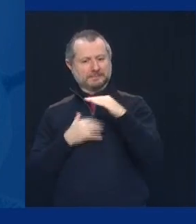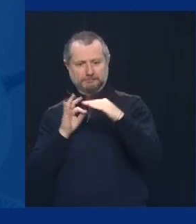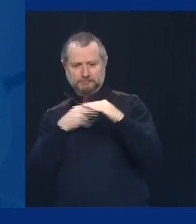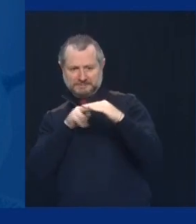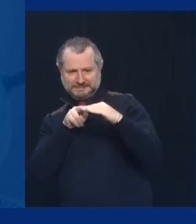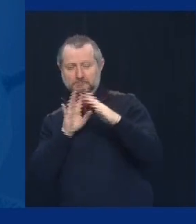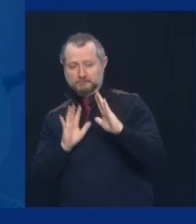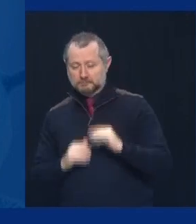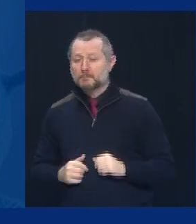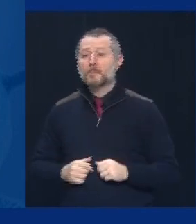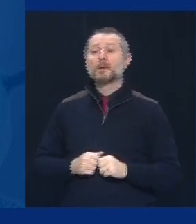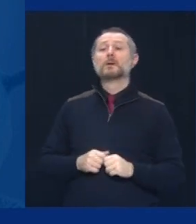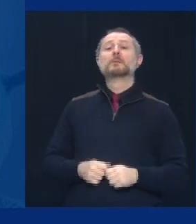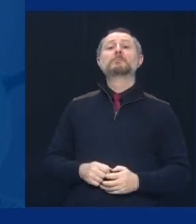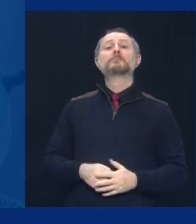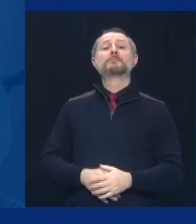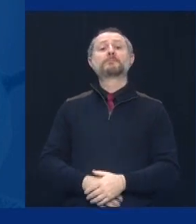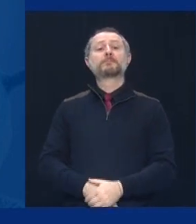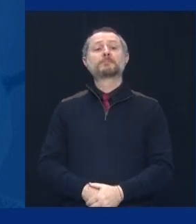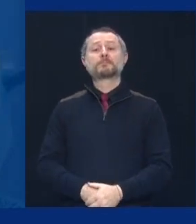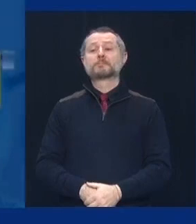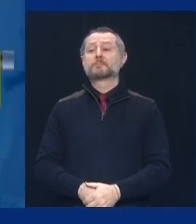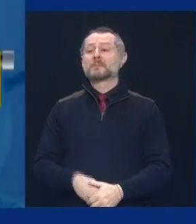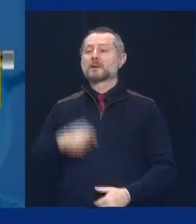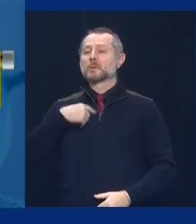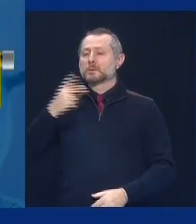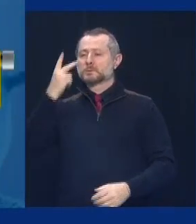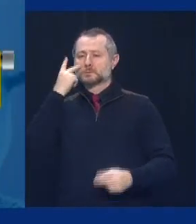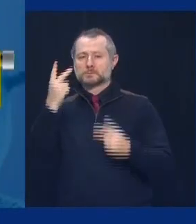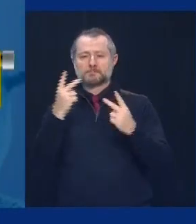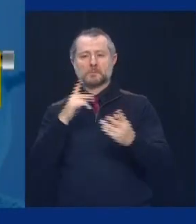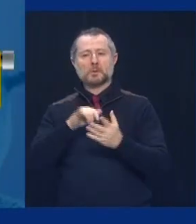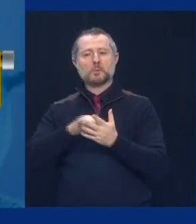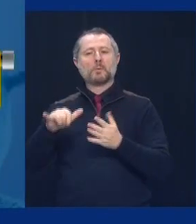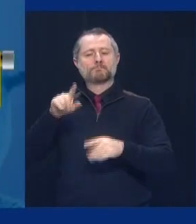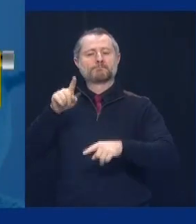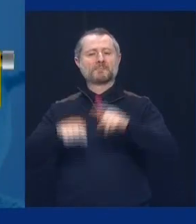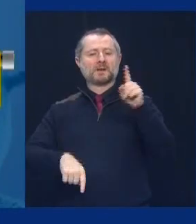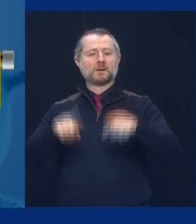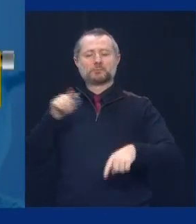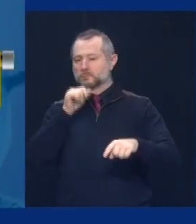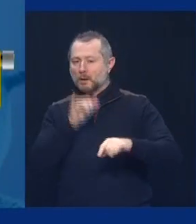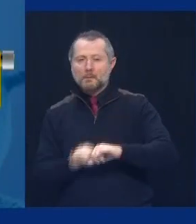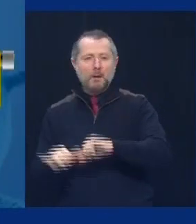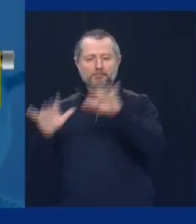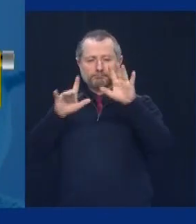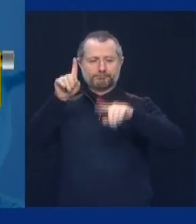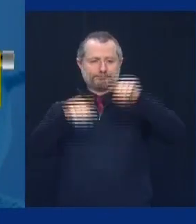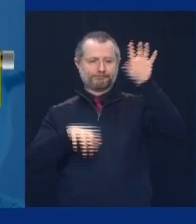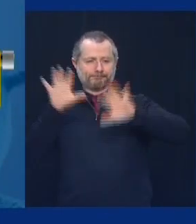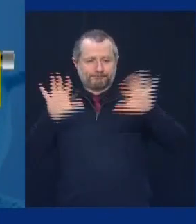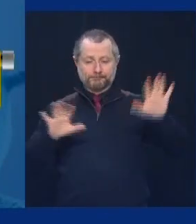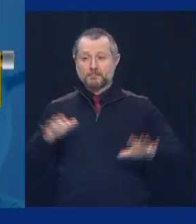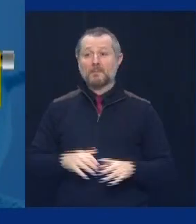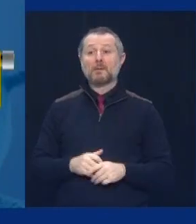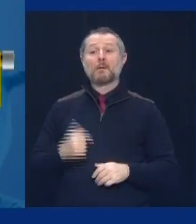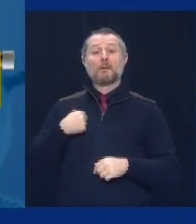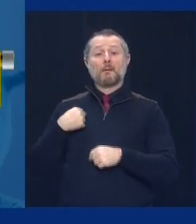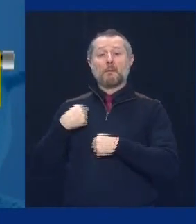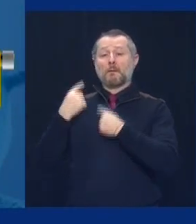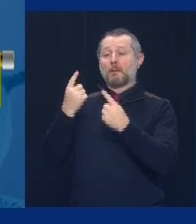news. But you see the varied picture across the state of New York. We have said from day